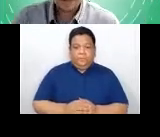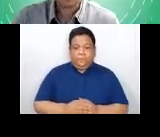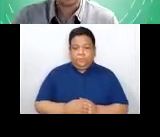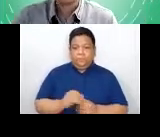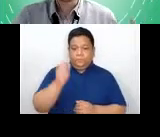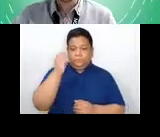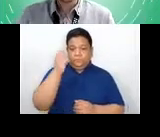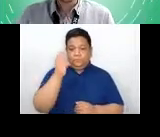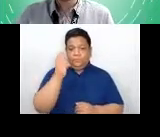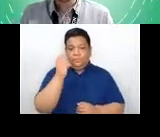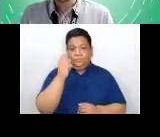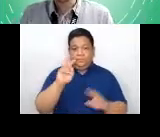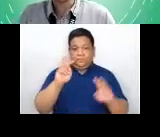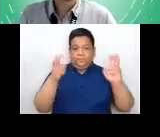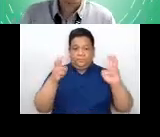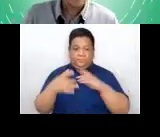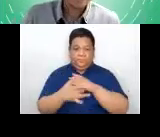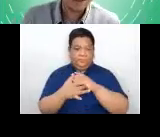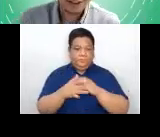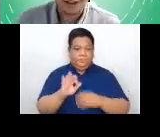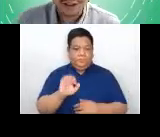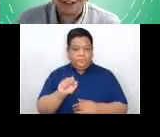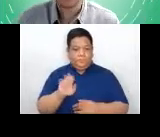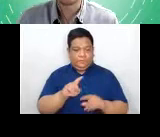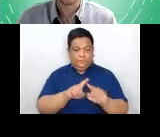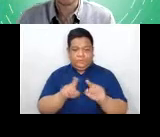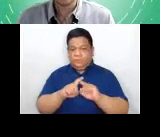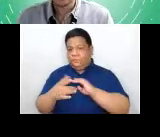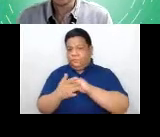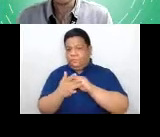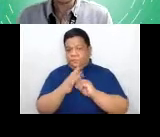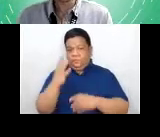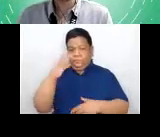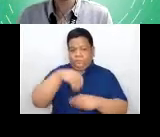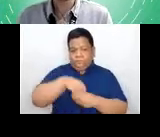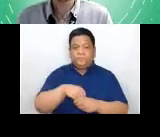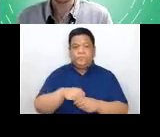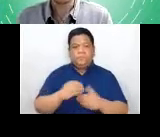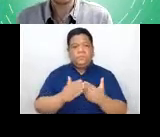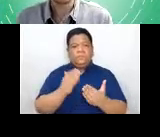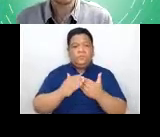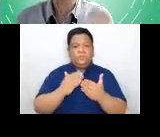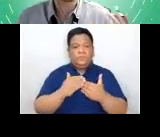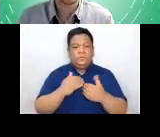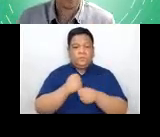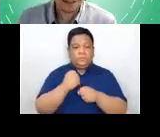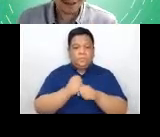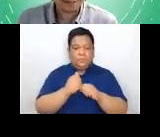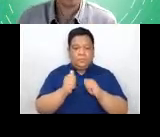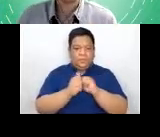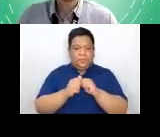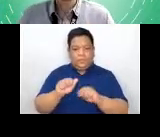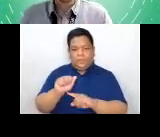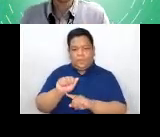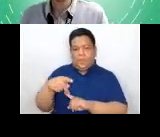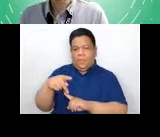before we talk about digital fabrication and the many different technologies that are in there, it's easier to set the tone first with applications,